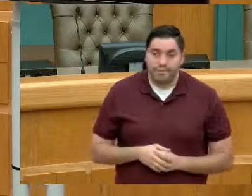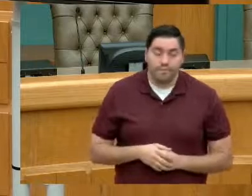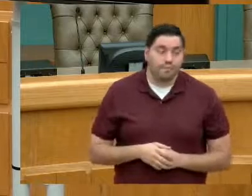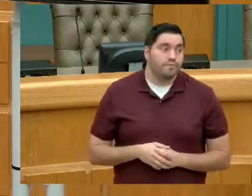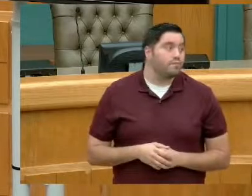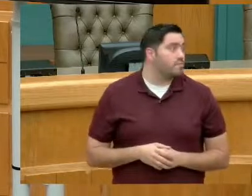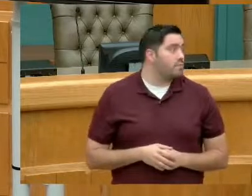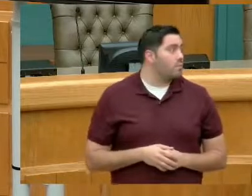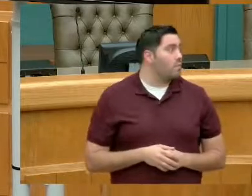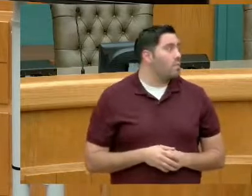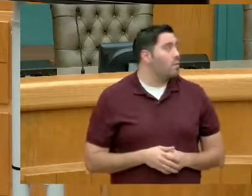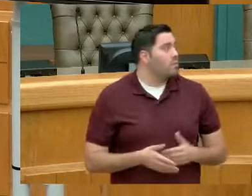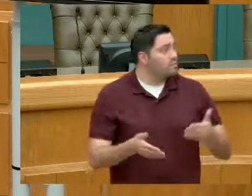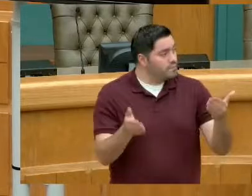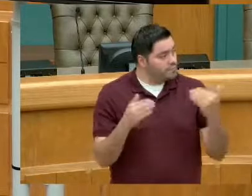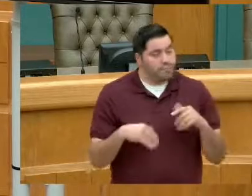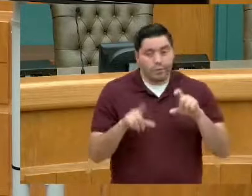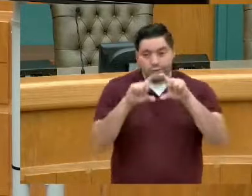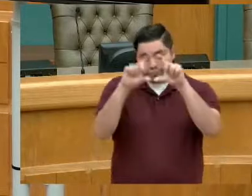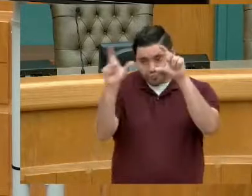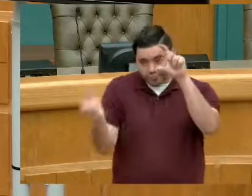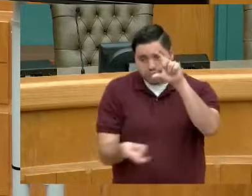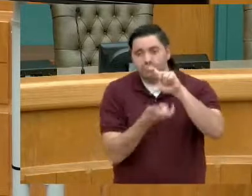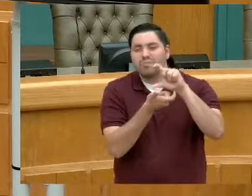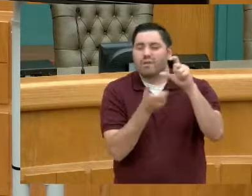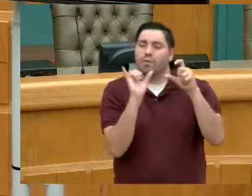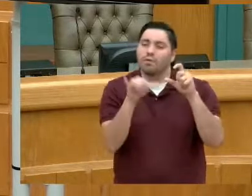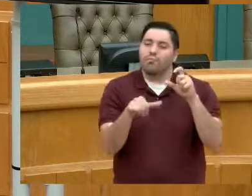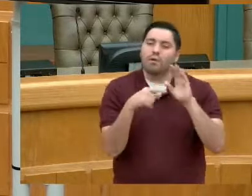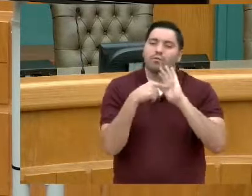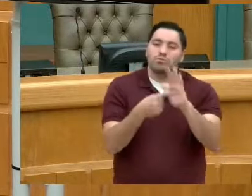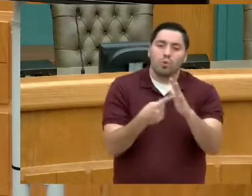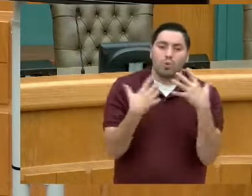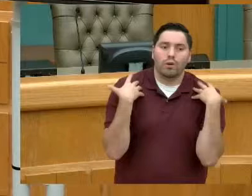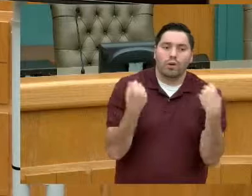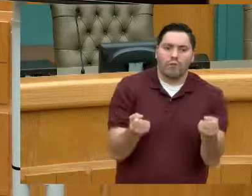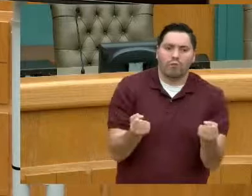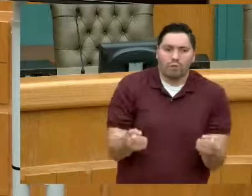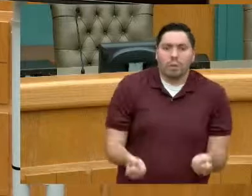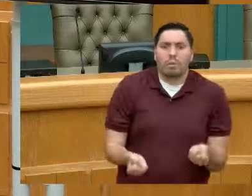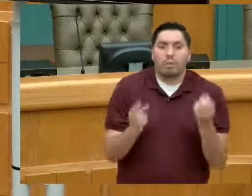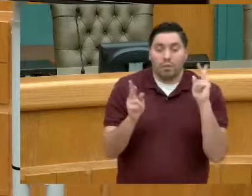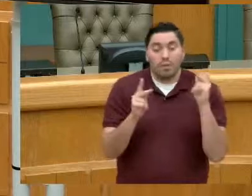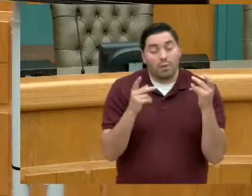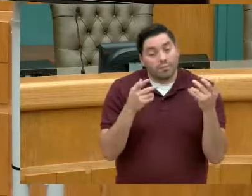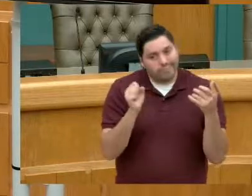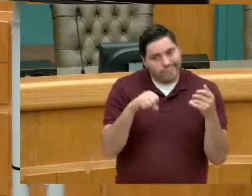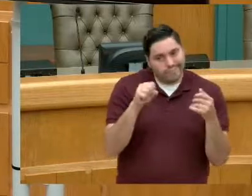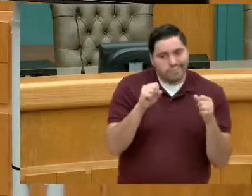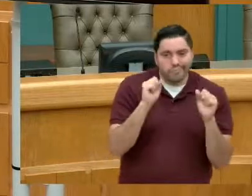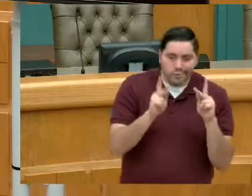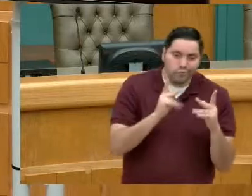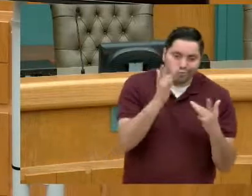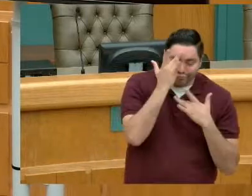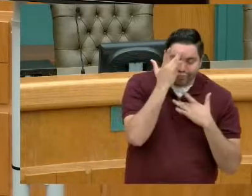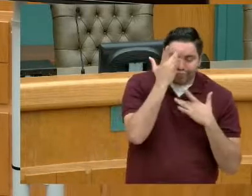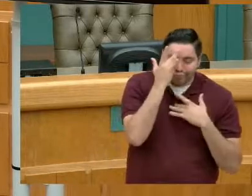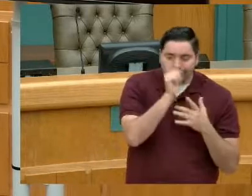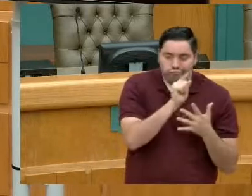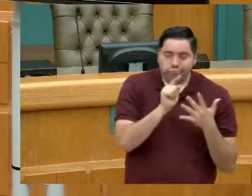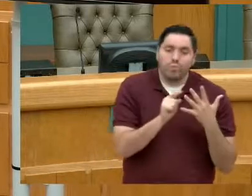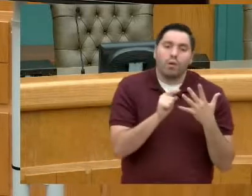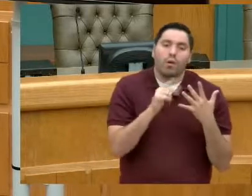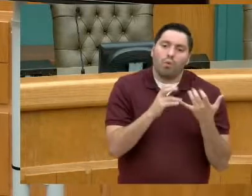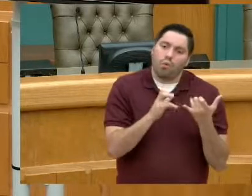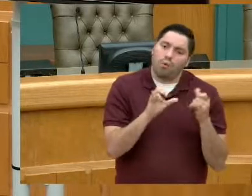we're going to show you next is our donut chart, we call it, but this shows recovery rate. So while we do have new cases, and that's expected, and we want them to stay